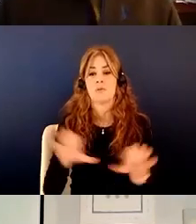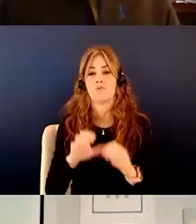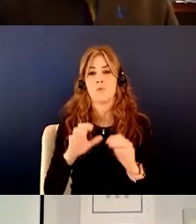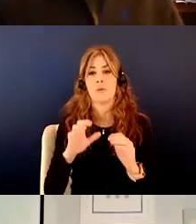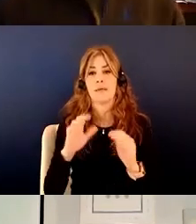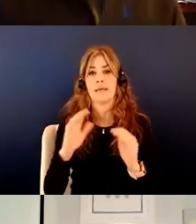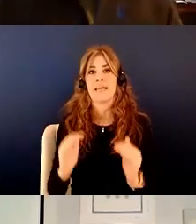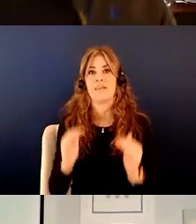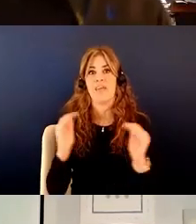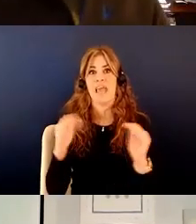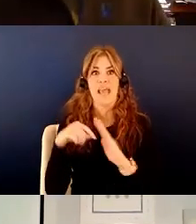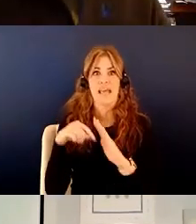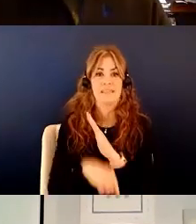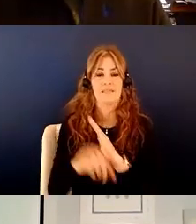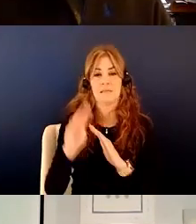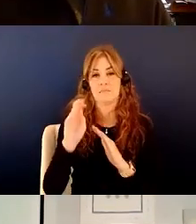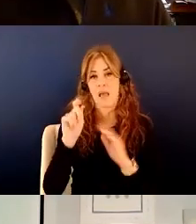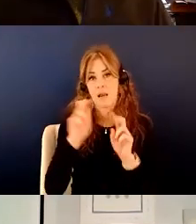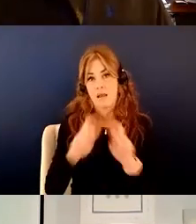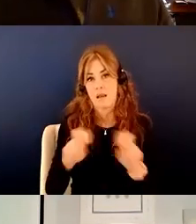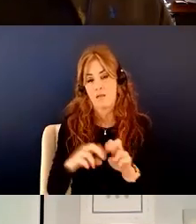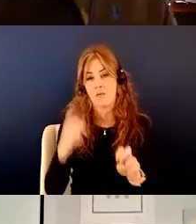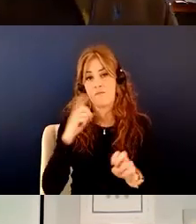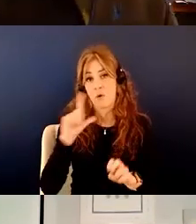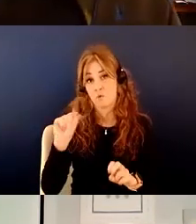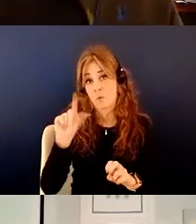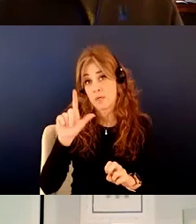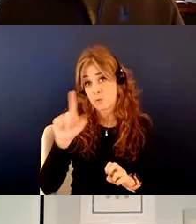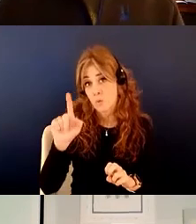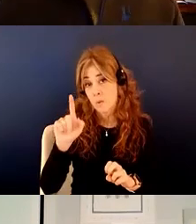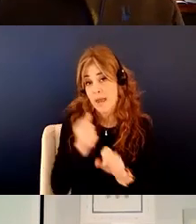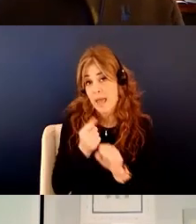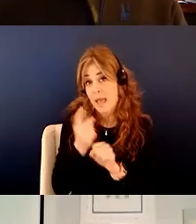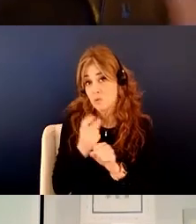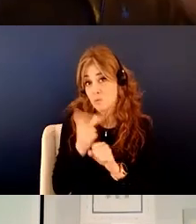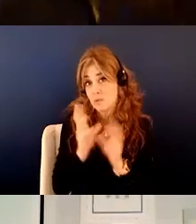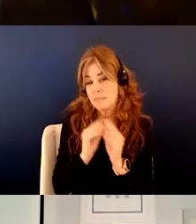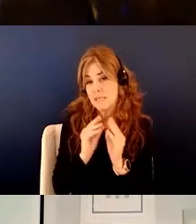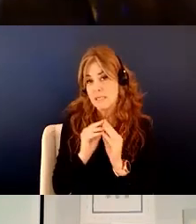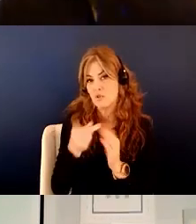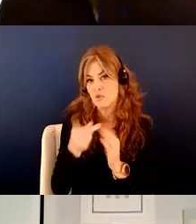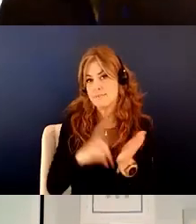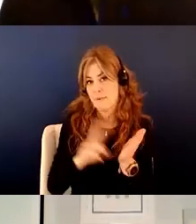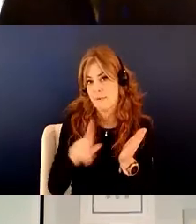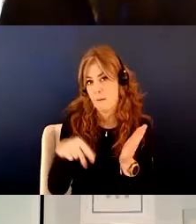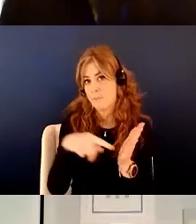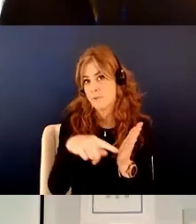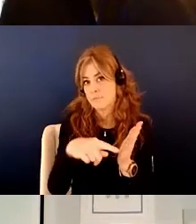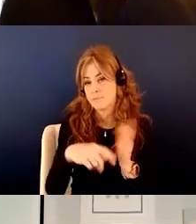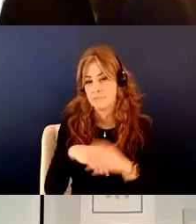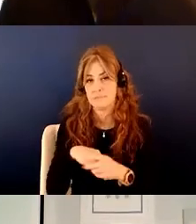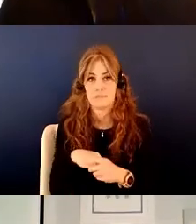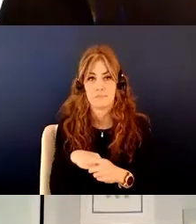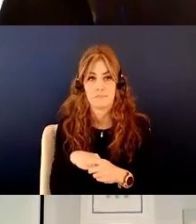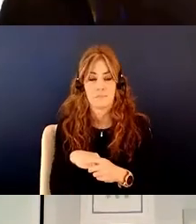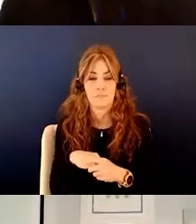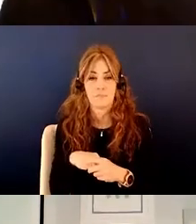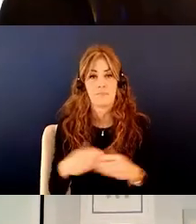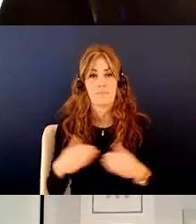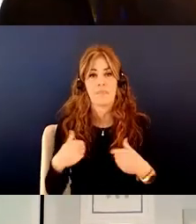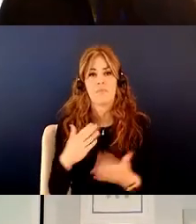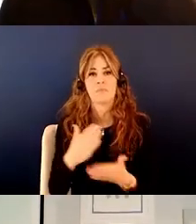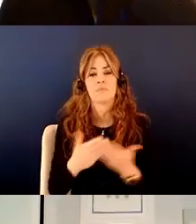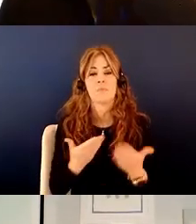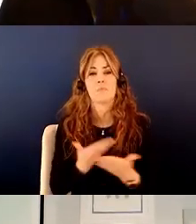meta-analysis course virtually for the 2021 annual meeting. The sign up is there. We have some resources